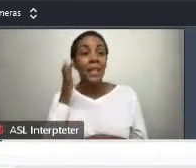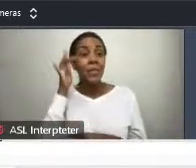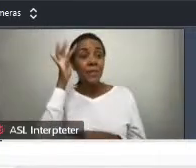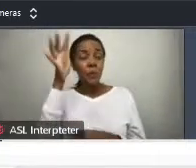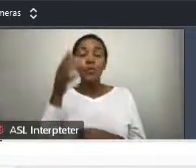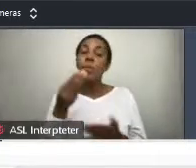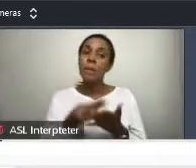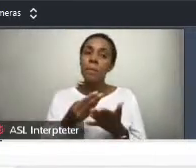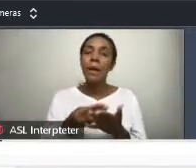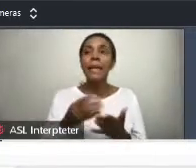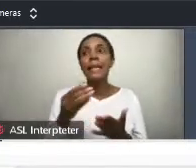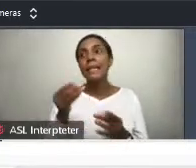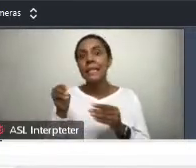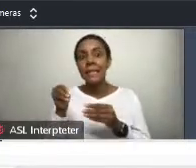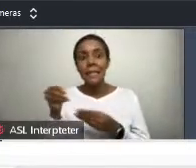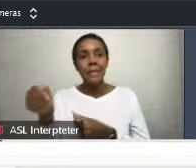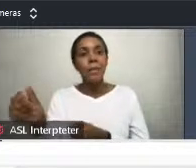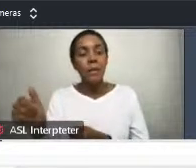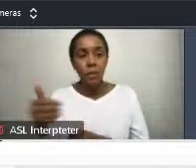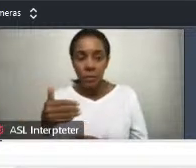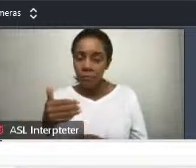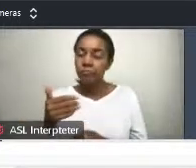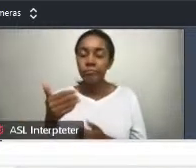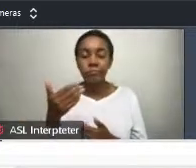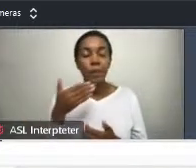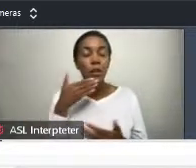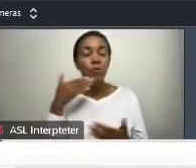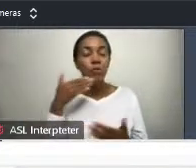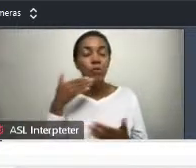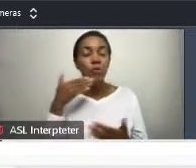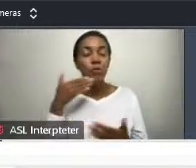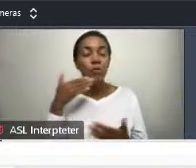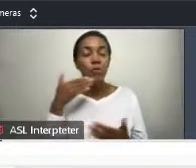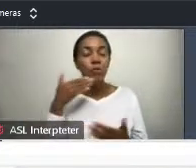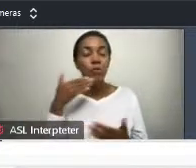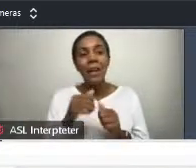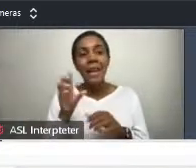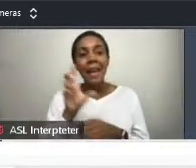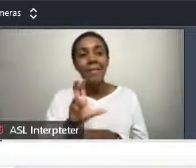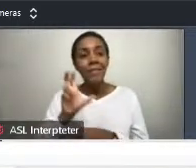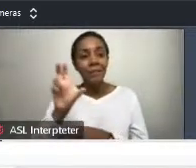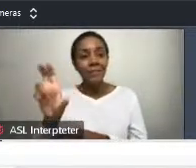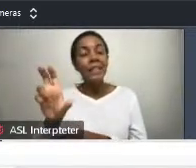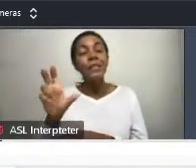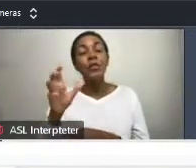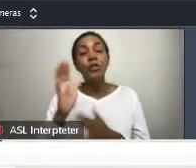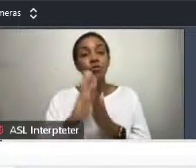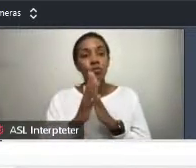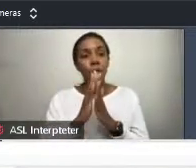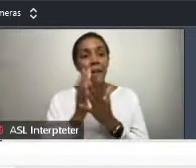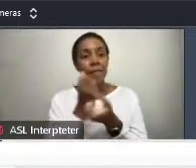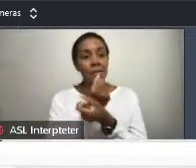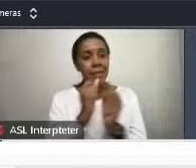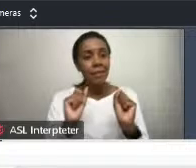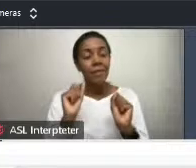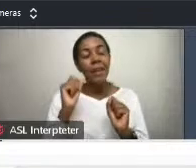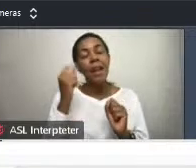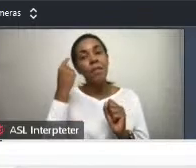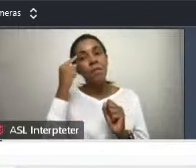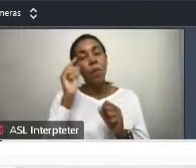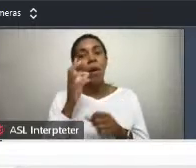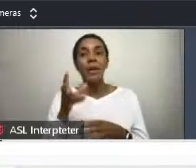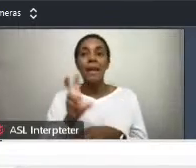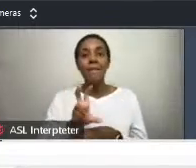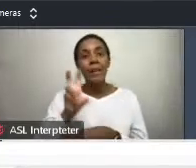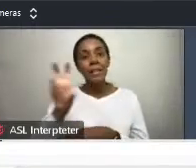and it informs with data how we should invest in traffic safety out there as a part of investment in Cordova. And